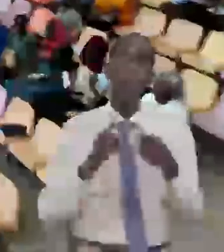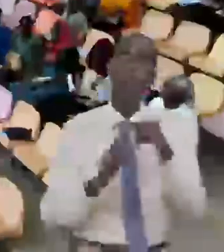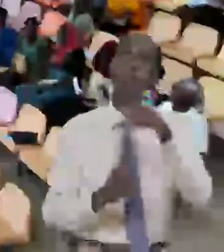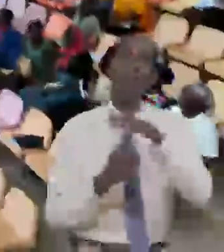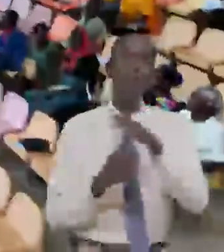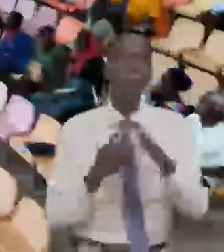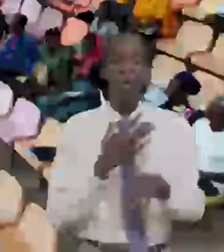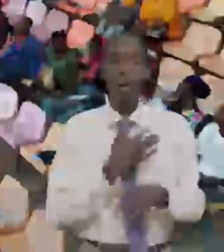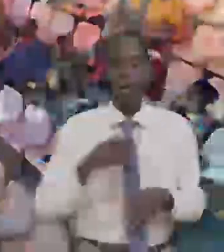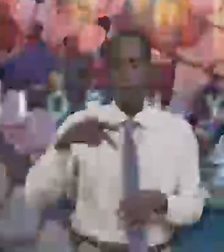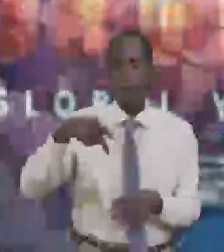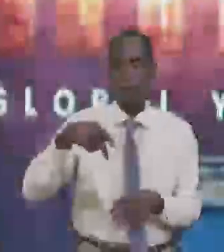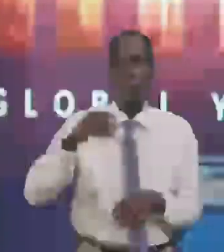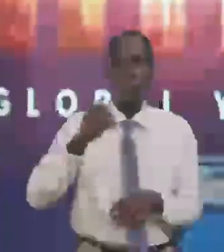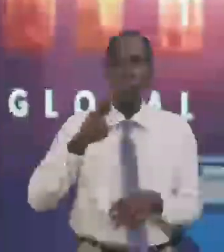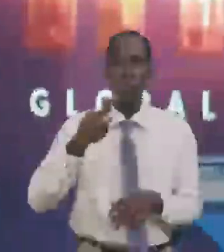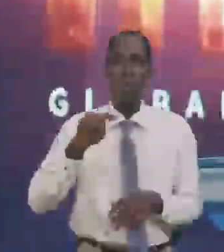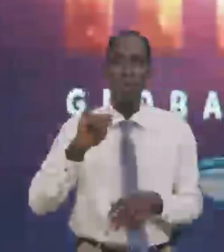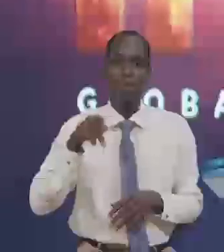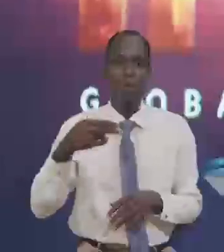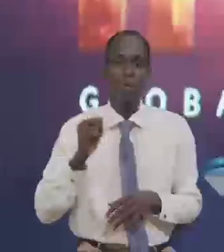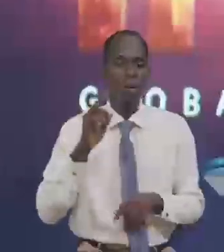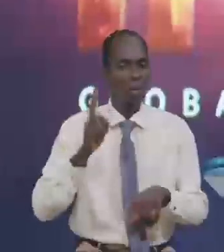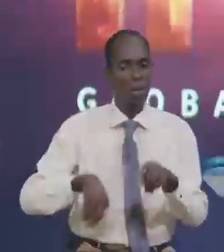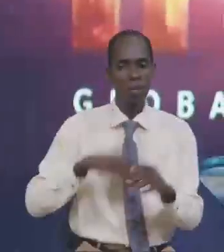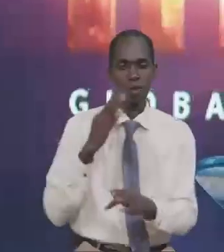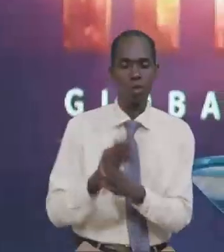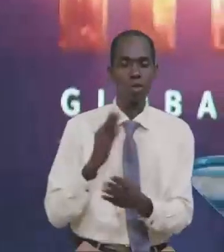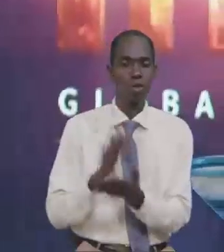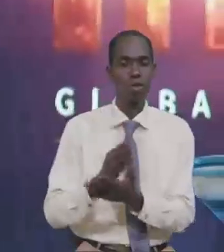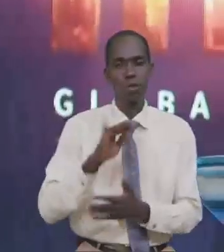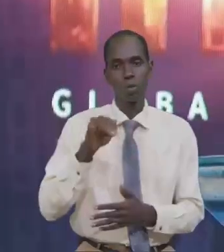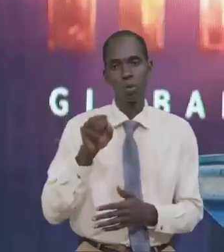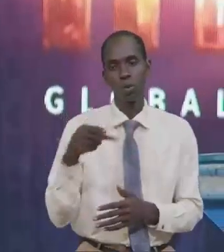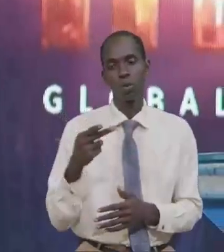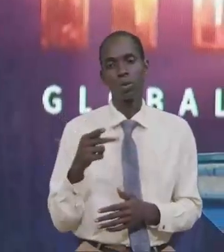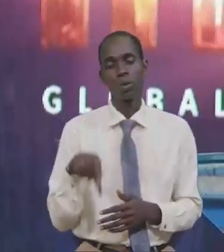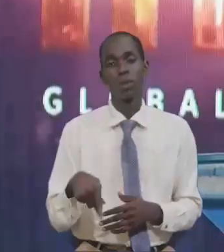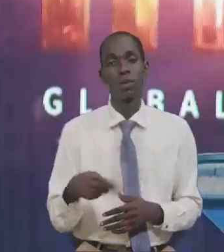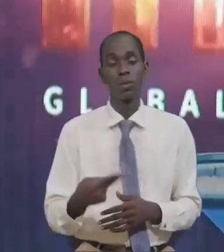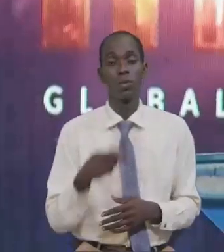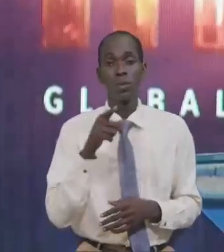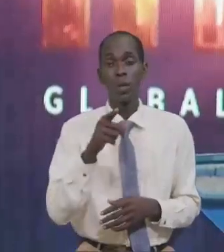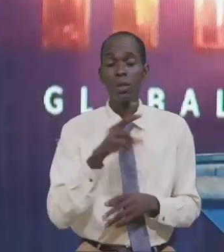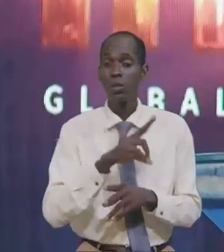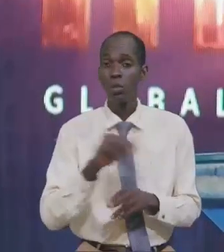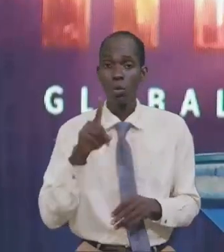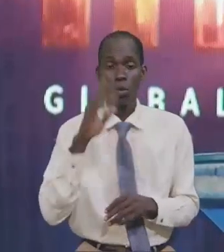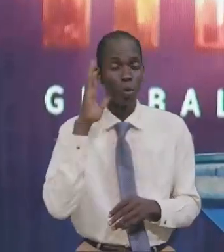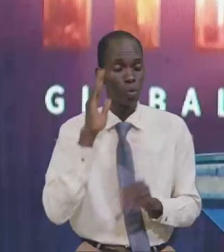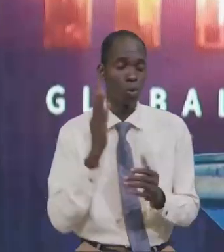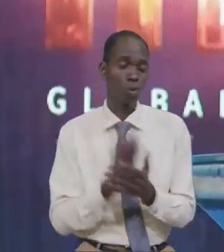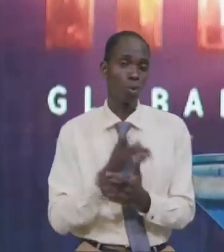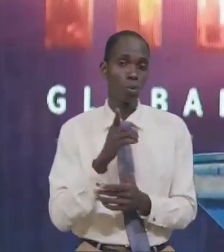stopped anyone from the high position that the Lord destined Shadrach, Meshach, and